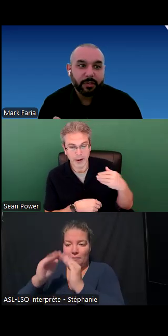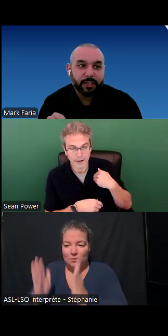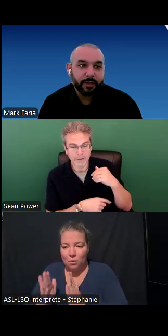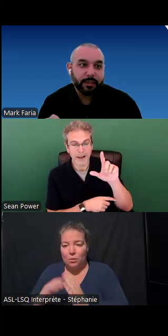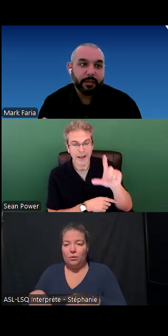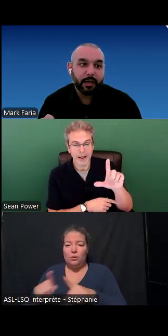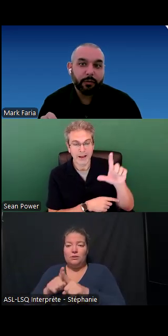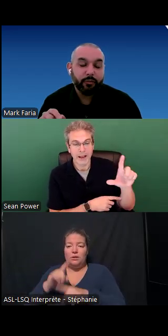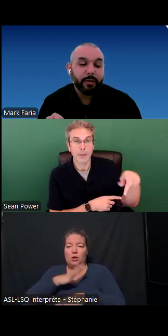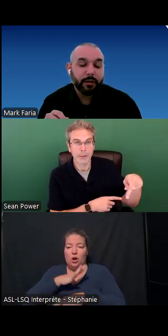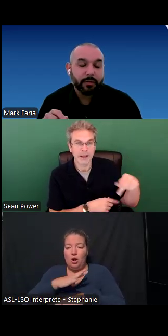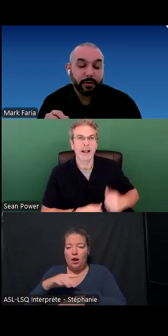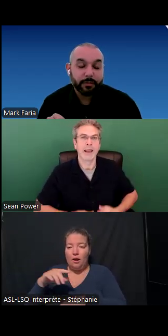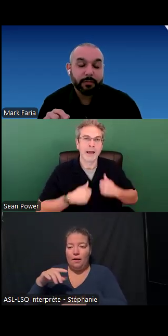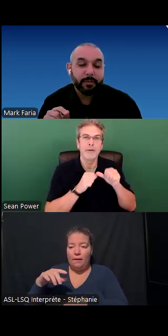have